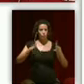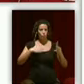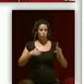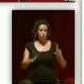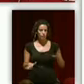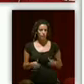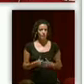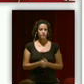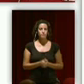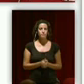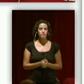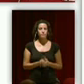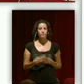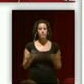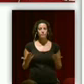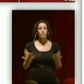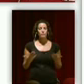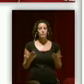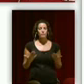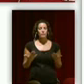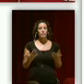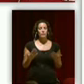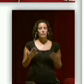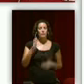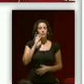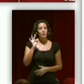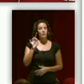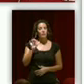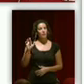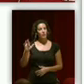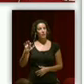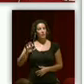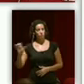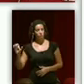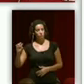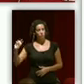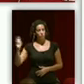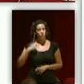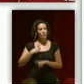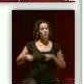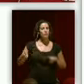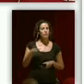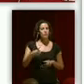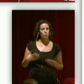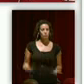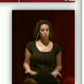or through your desktop? What is the main difference with free